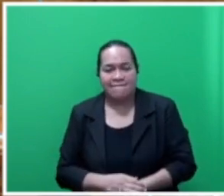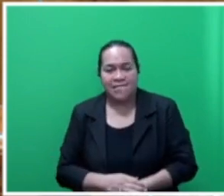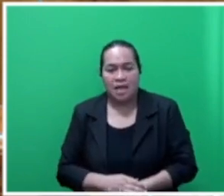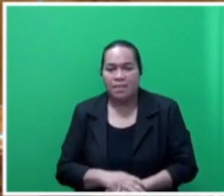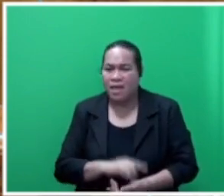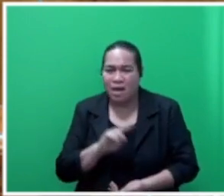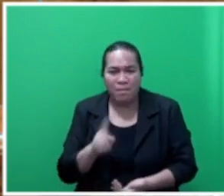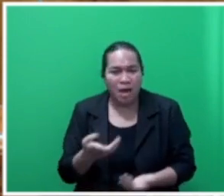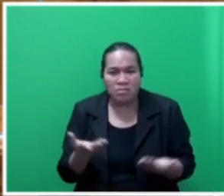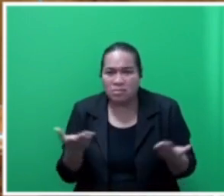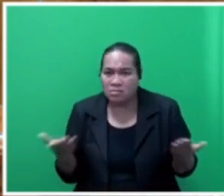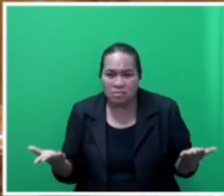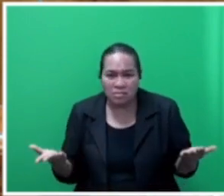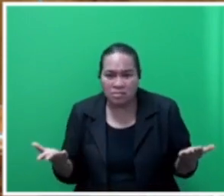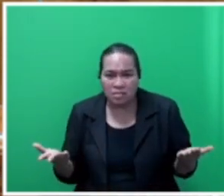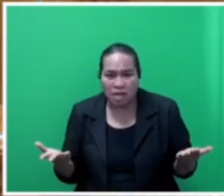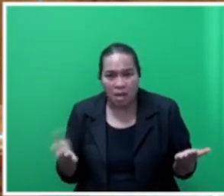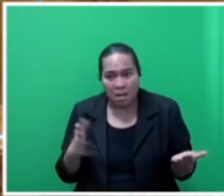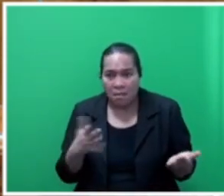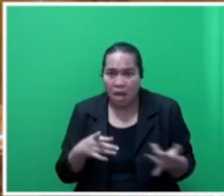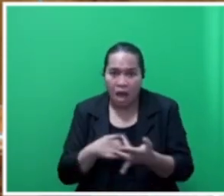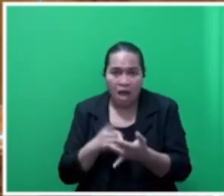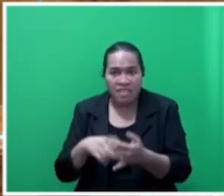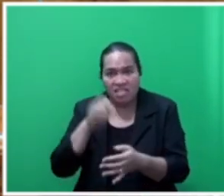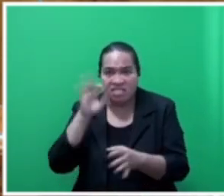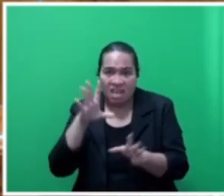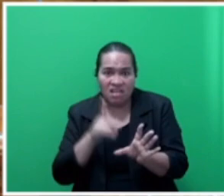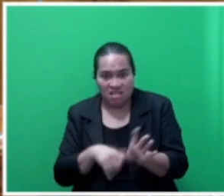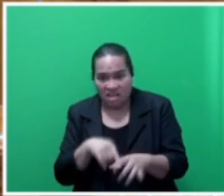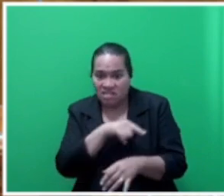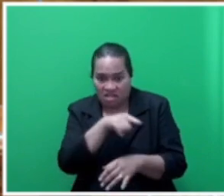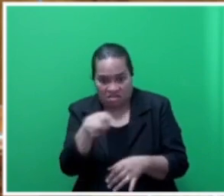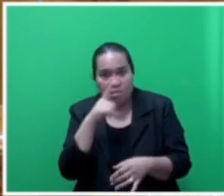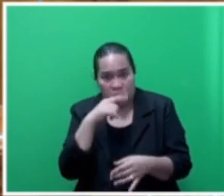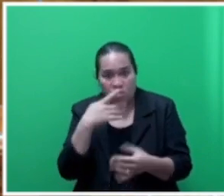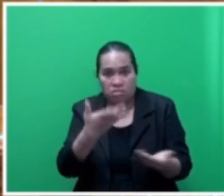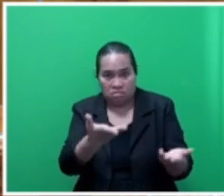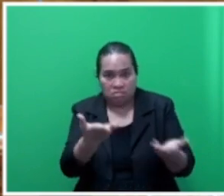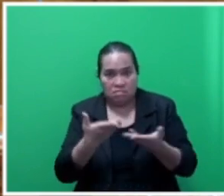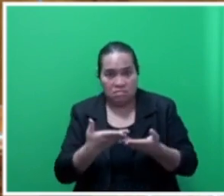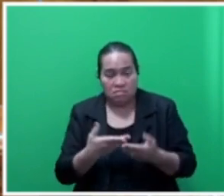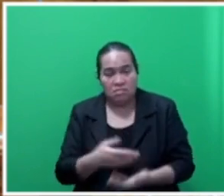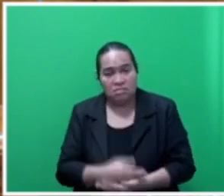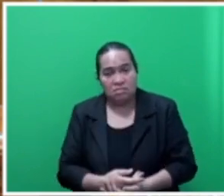the likely turnaround time? Another 10 years? 15 years?